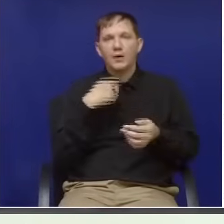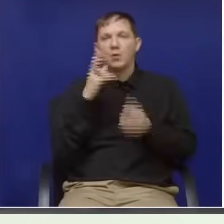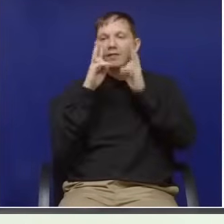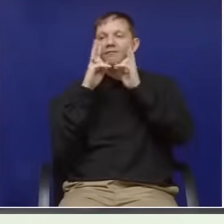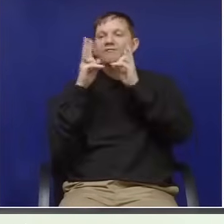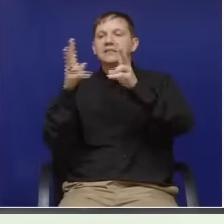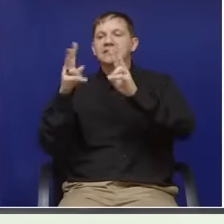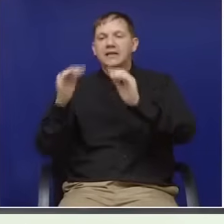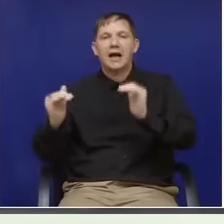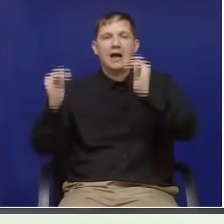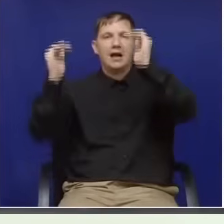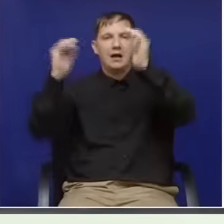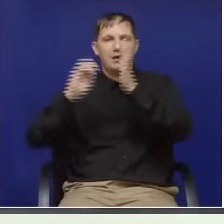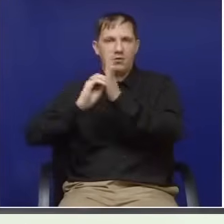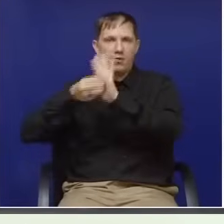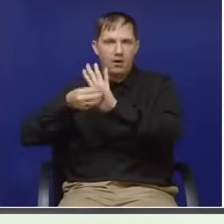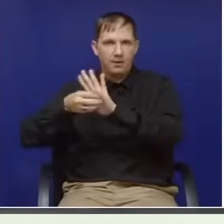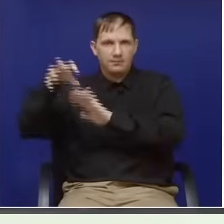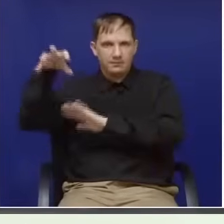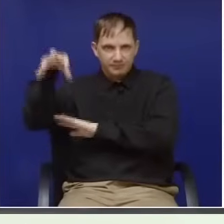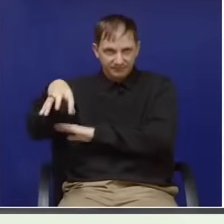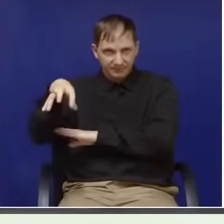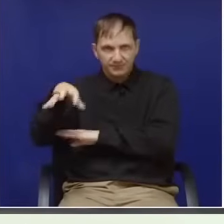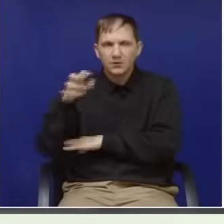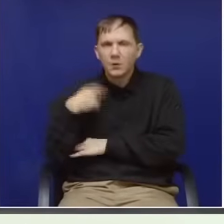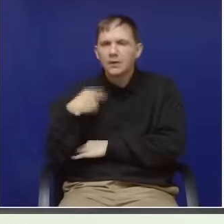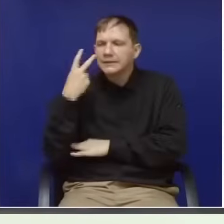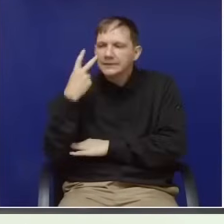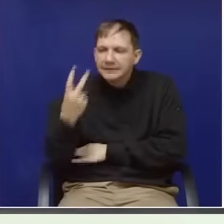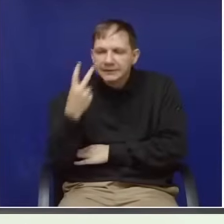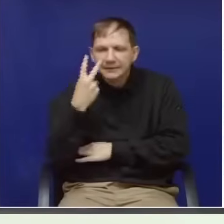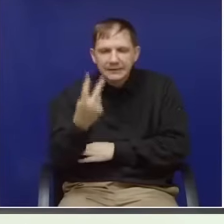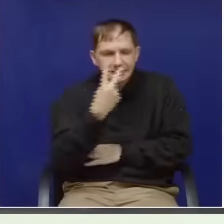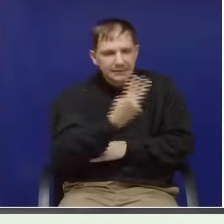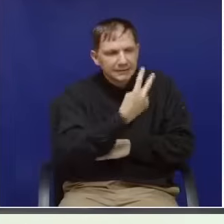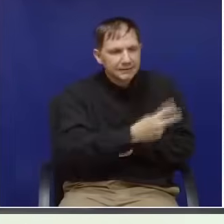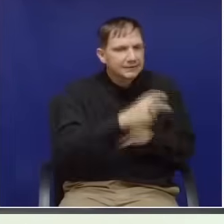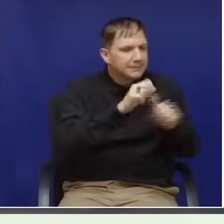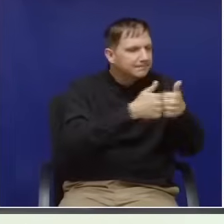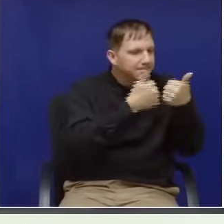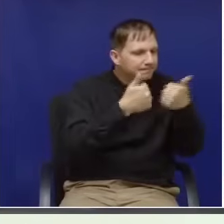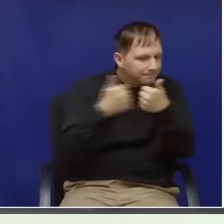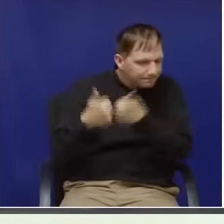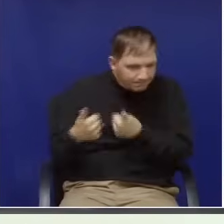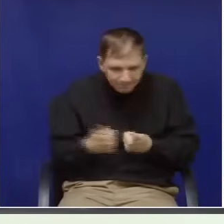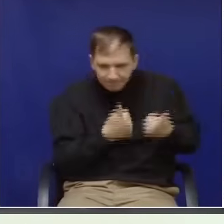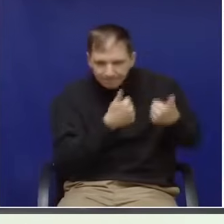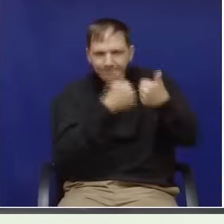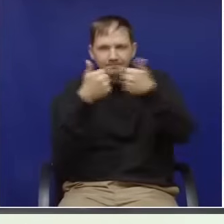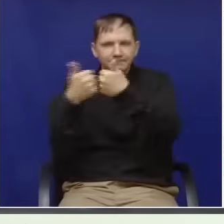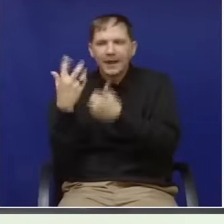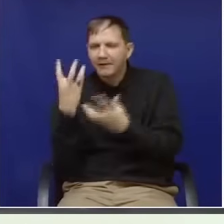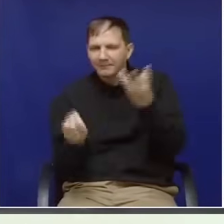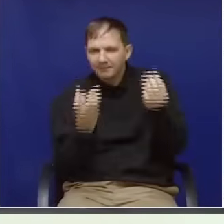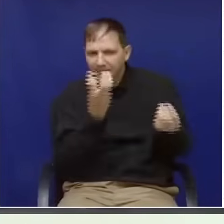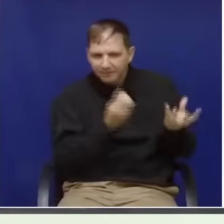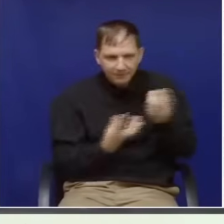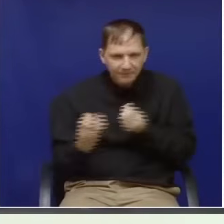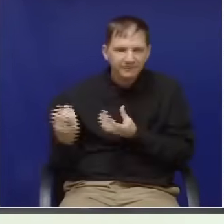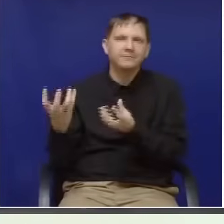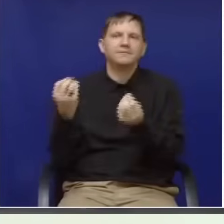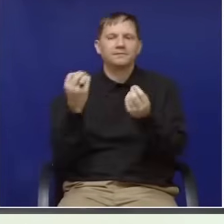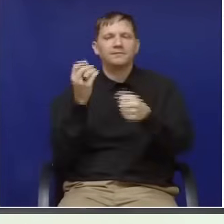at the challenges that they are confronted with, and we have agreed with management that there must be consequence management in this